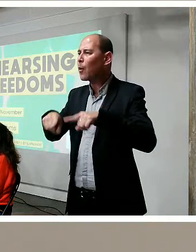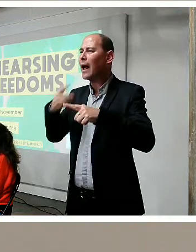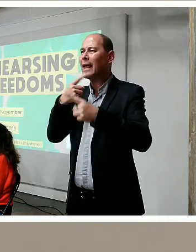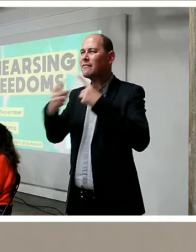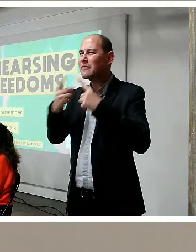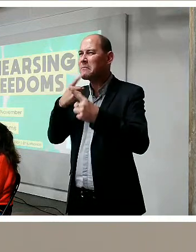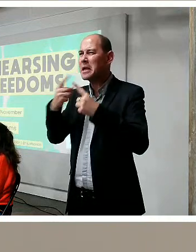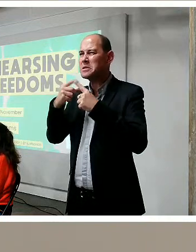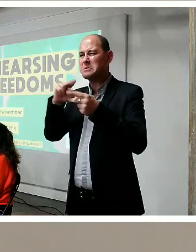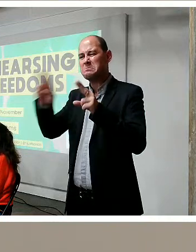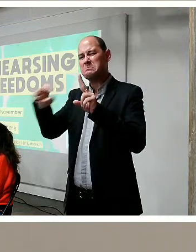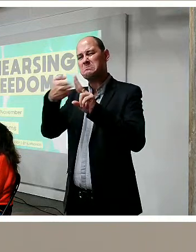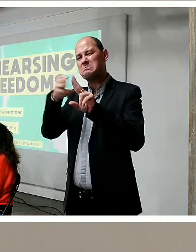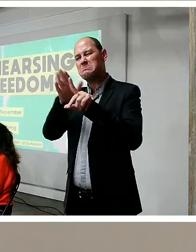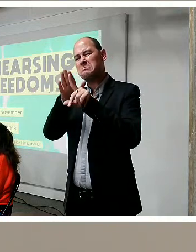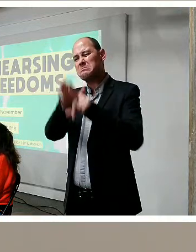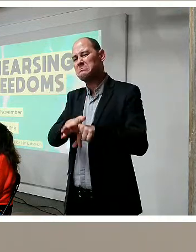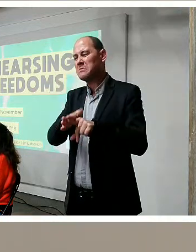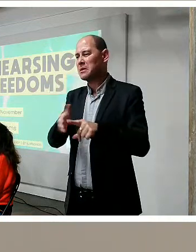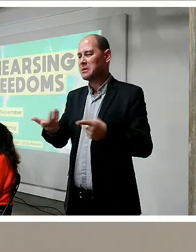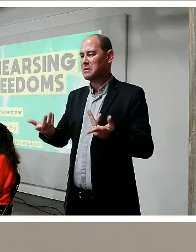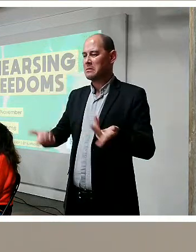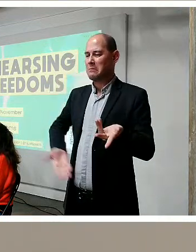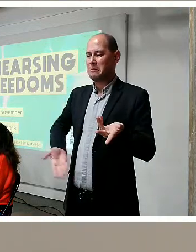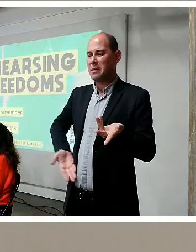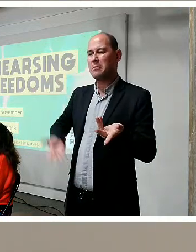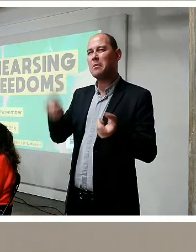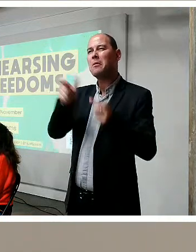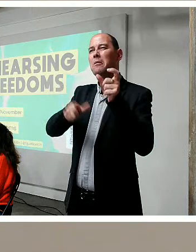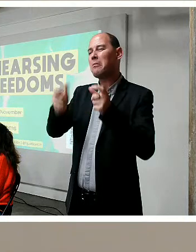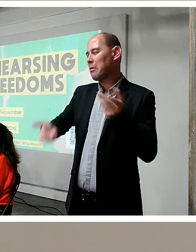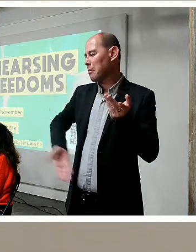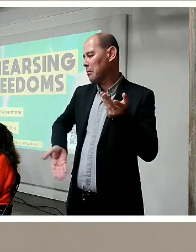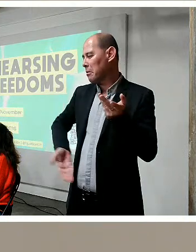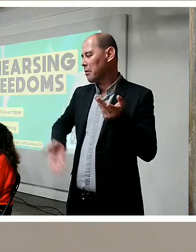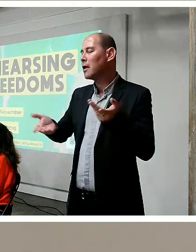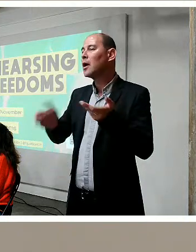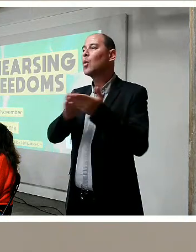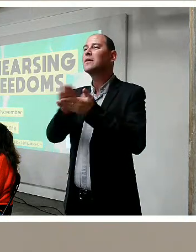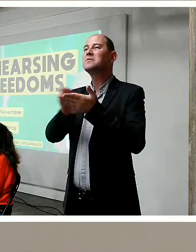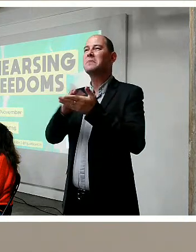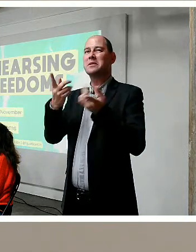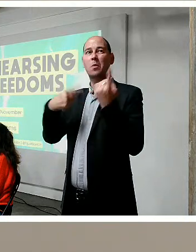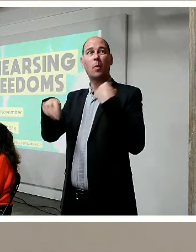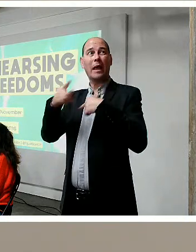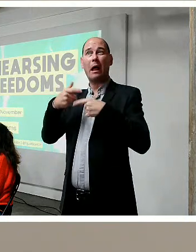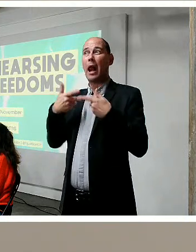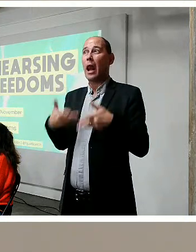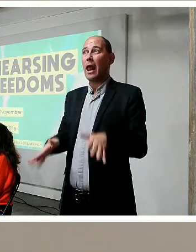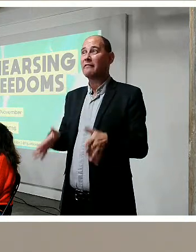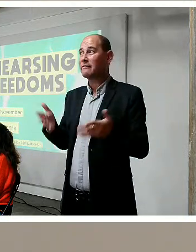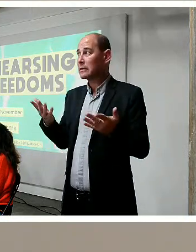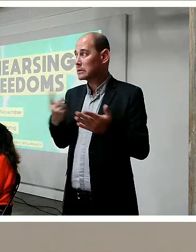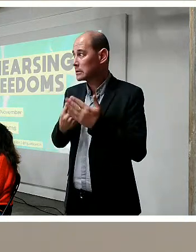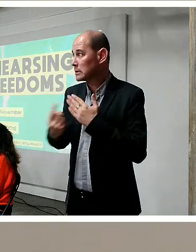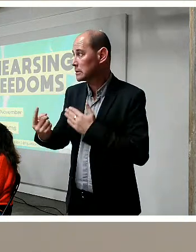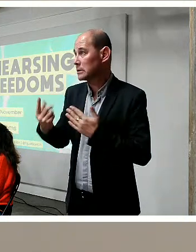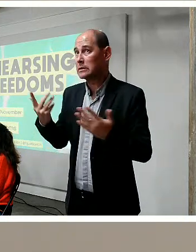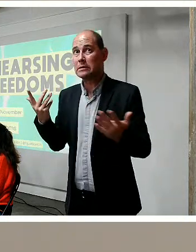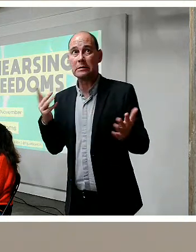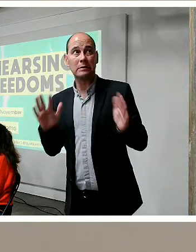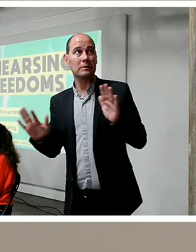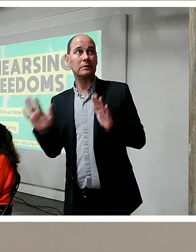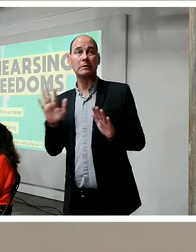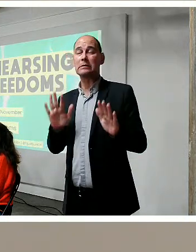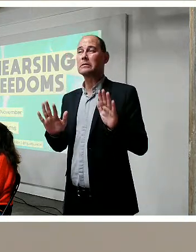stigmatized, how devastating to not be believed, to be left rejected and destitute. In other words, to be told,